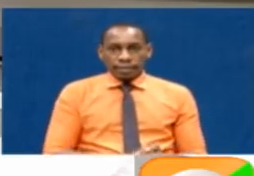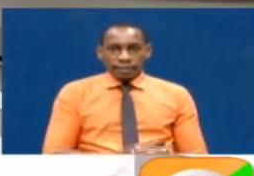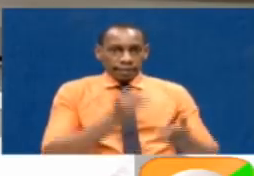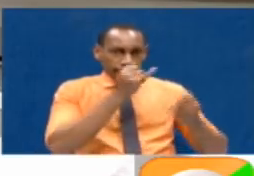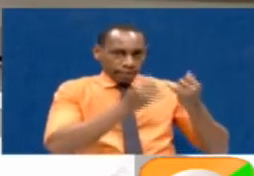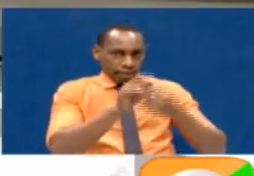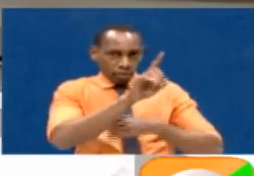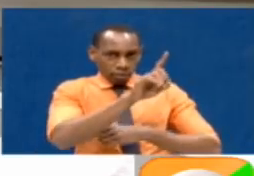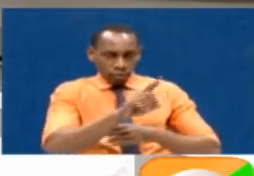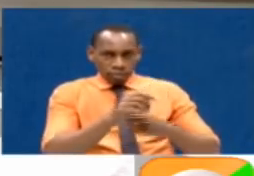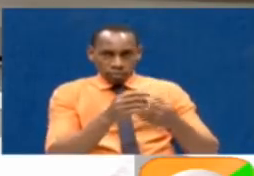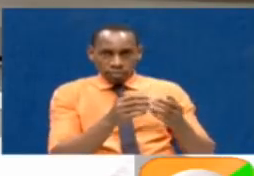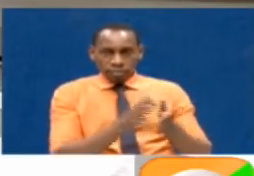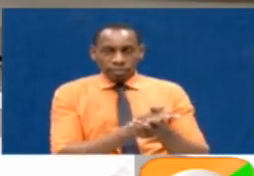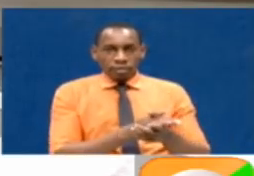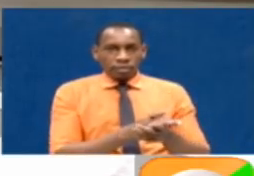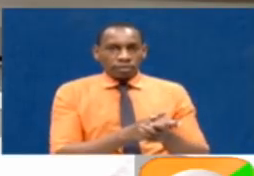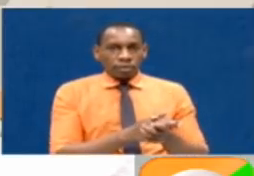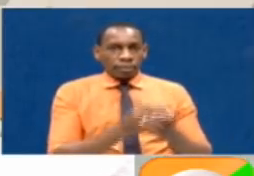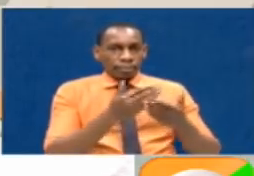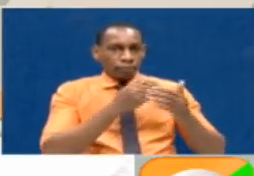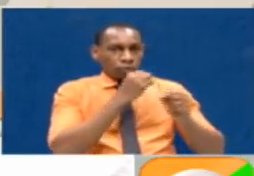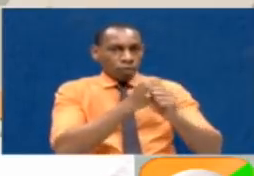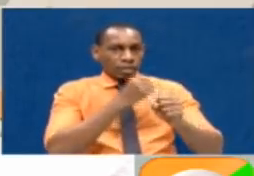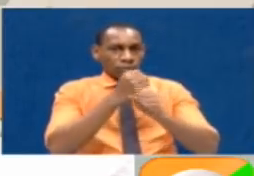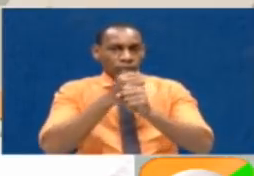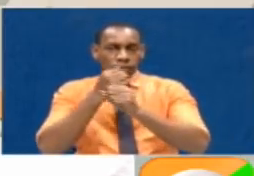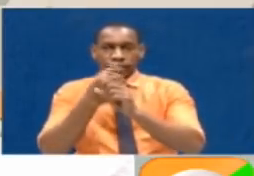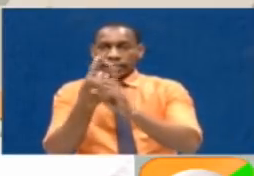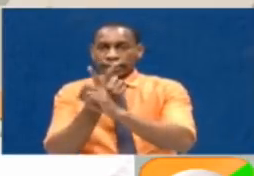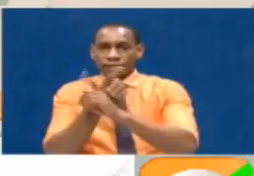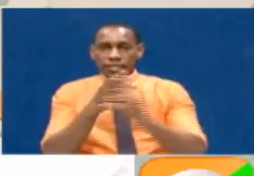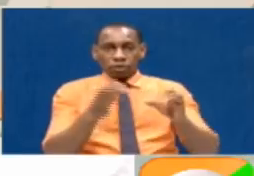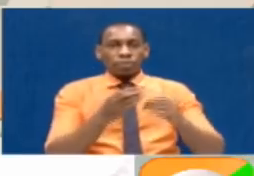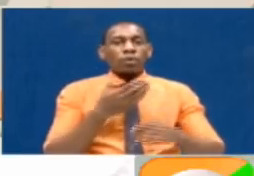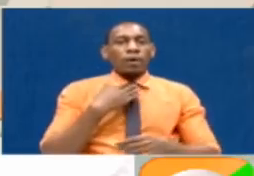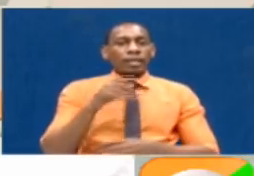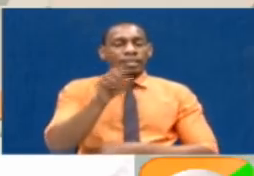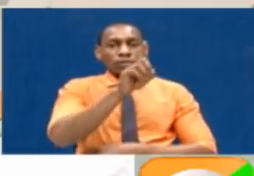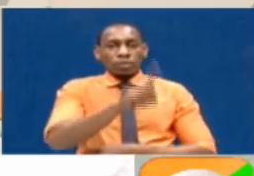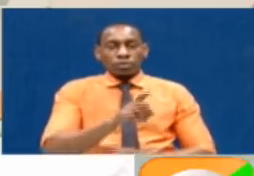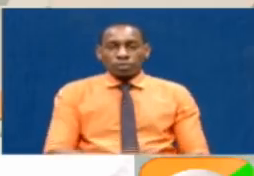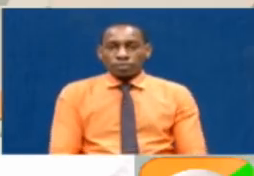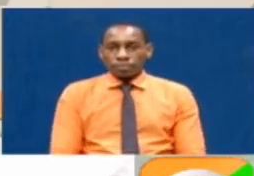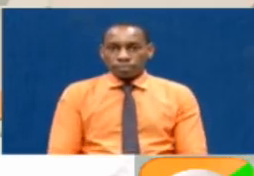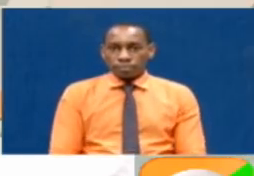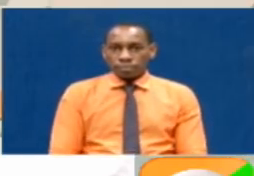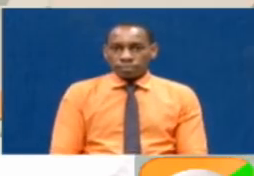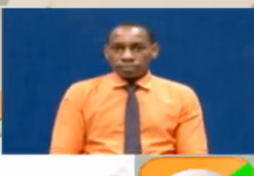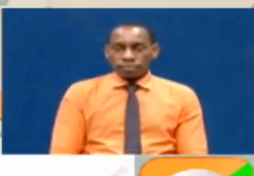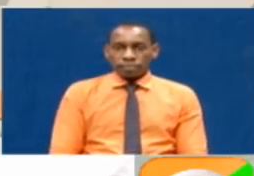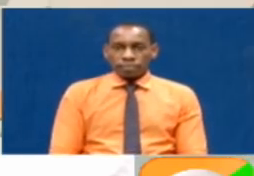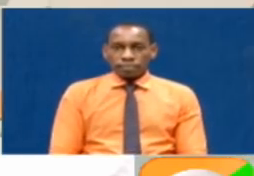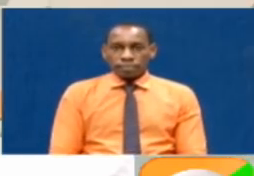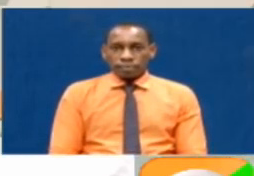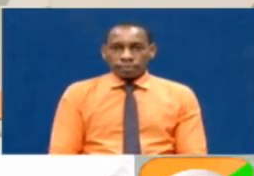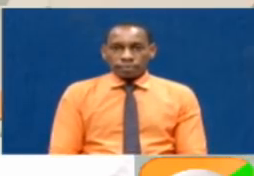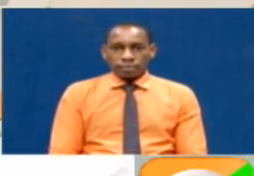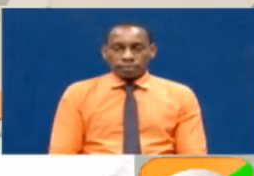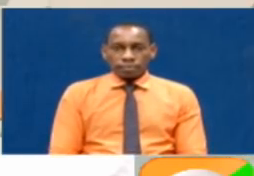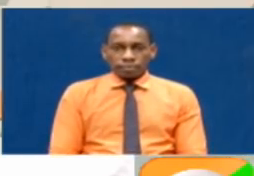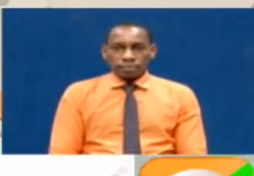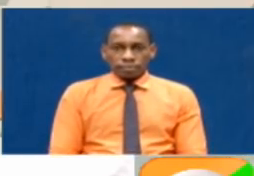last question by giving a litany of where you used to work professionally, but let me start this one by asking this. What was a